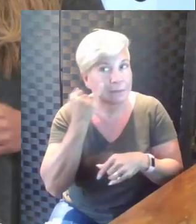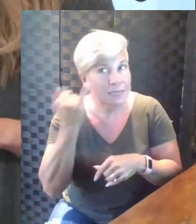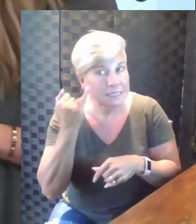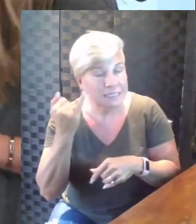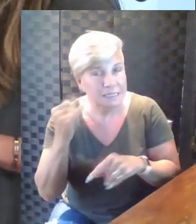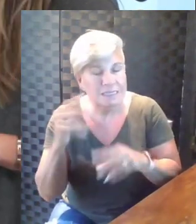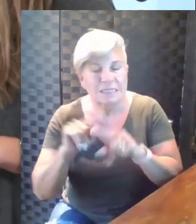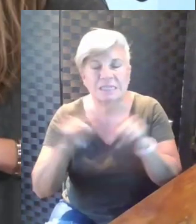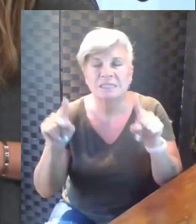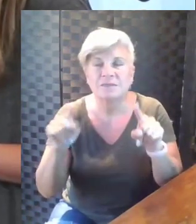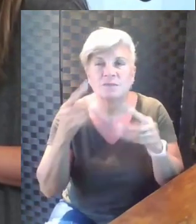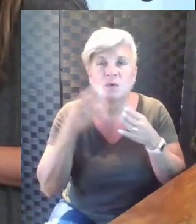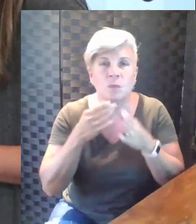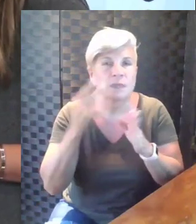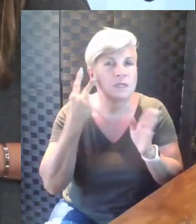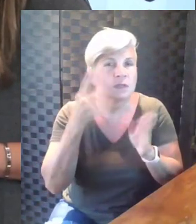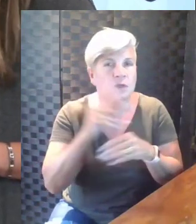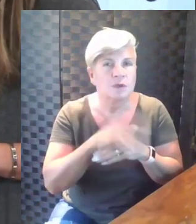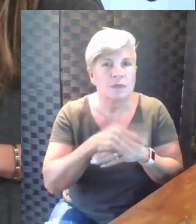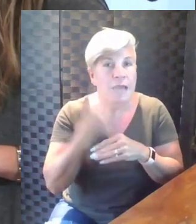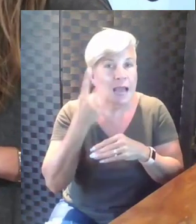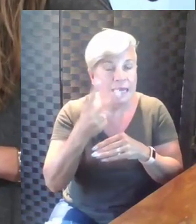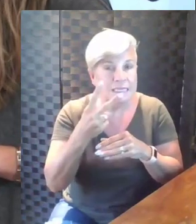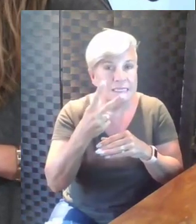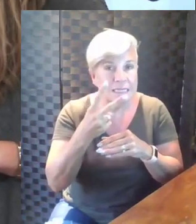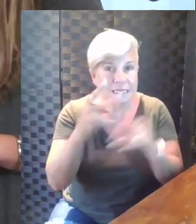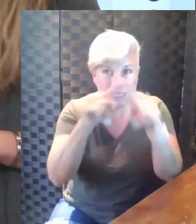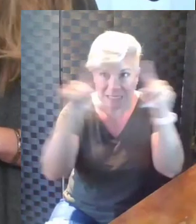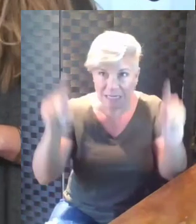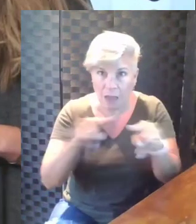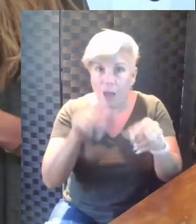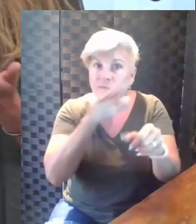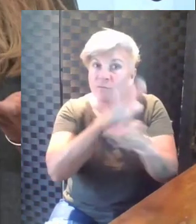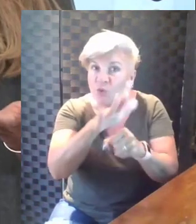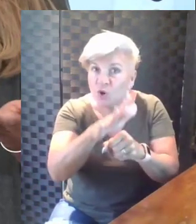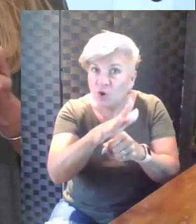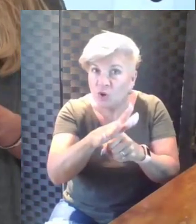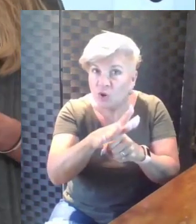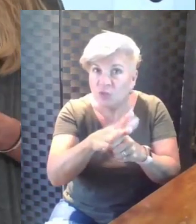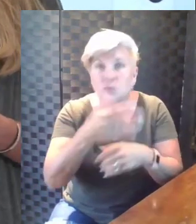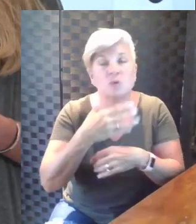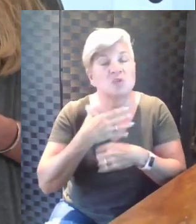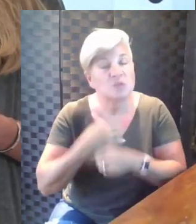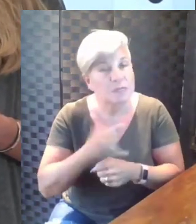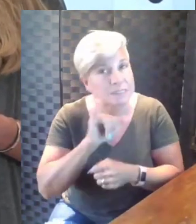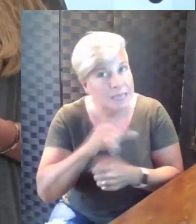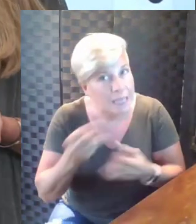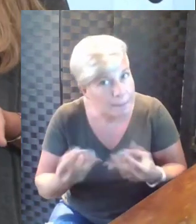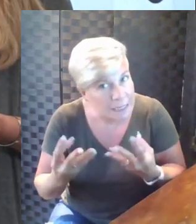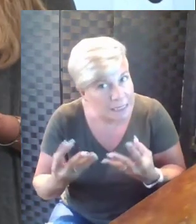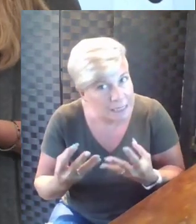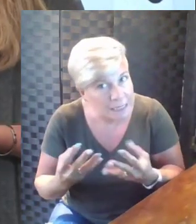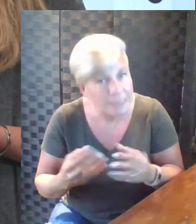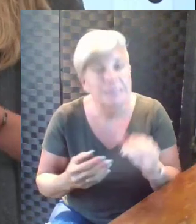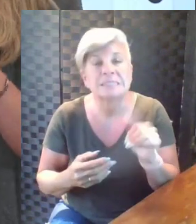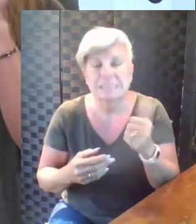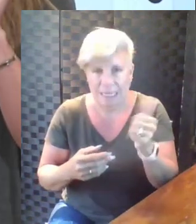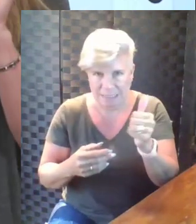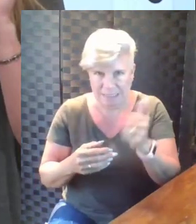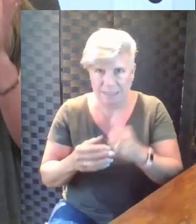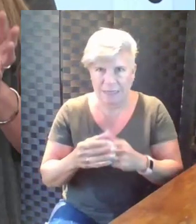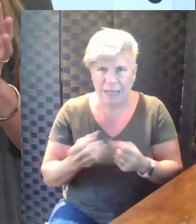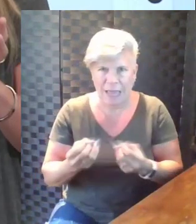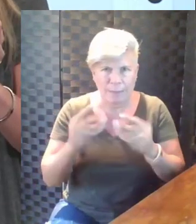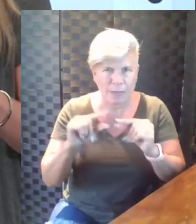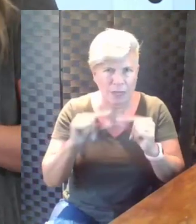way to look at them. So I see a 10 frame here that's full, so we're going to trust that that's how many? There's 10, but